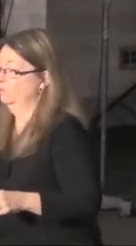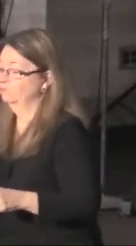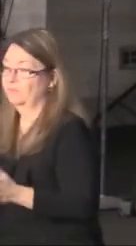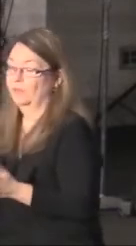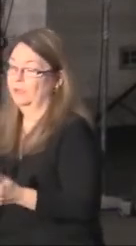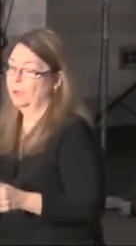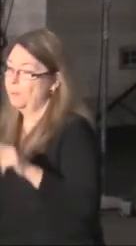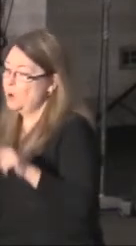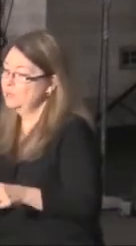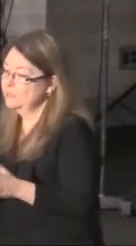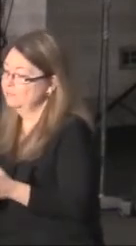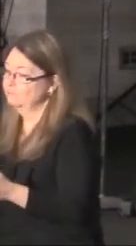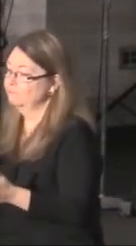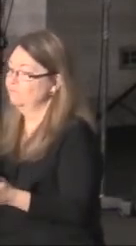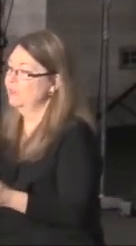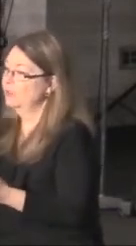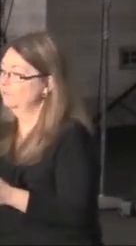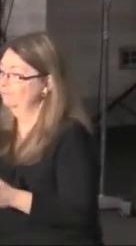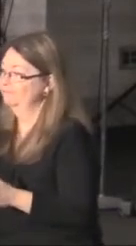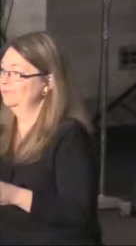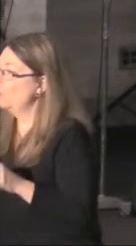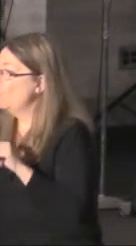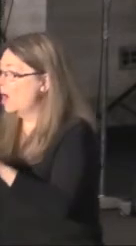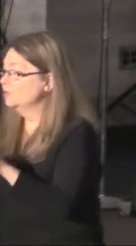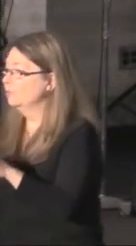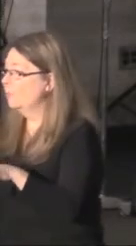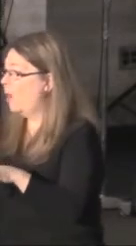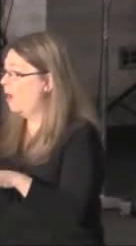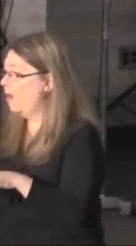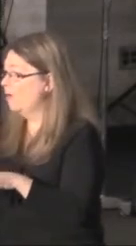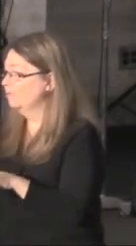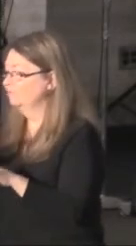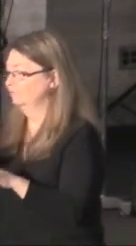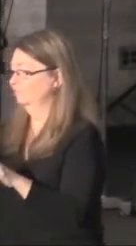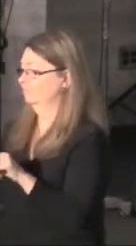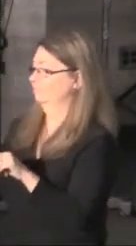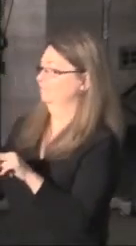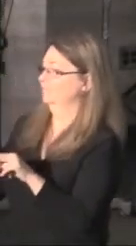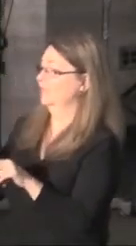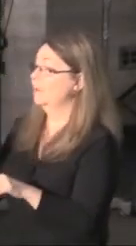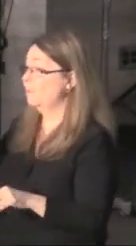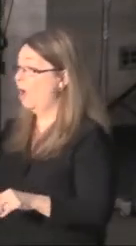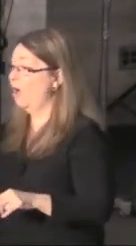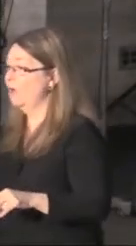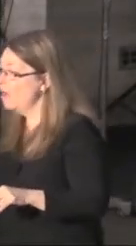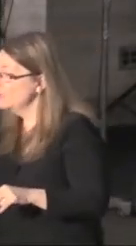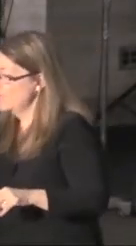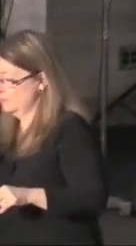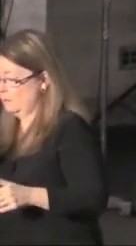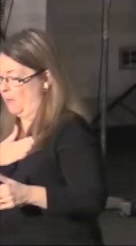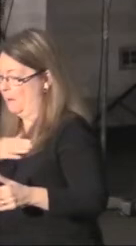for years were having to watch Paul. And Paul was saying, this is actually to my benefit. I mean, think about that for a moment. Paul